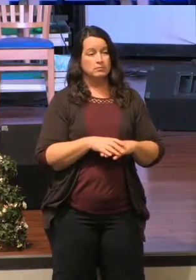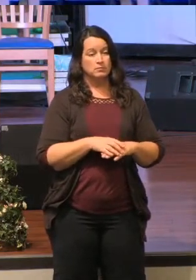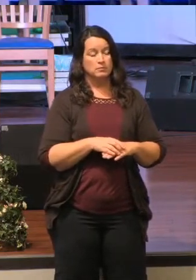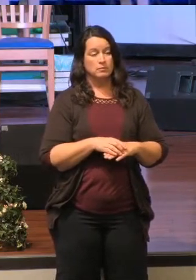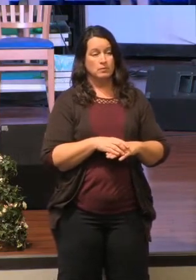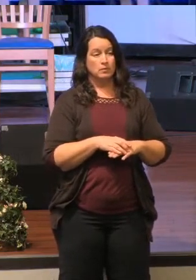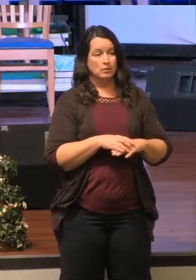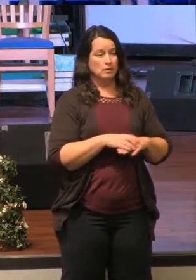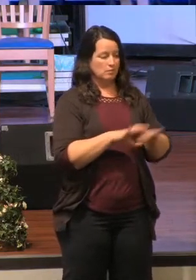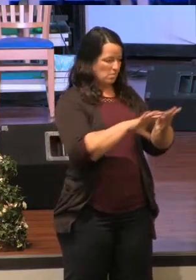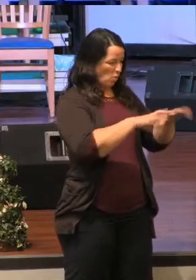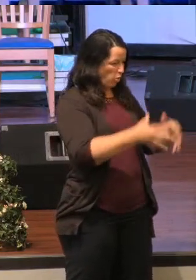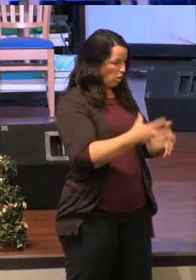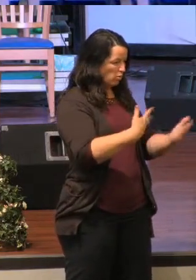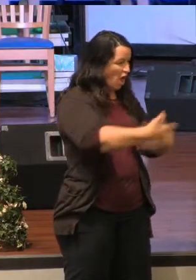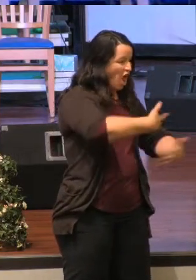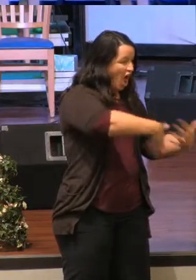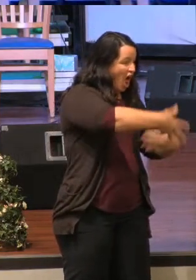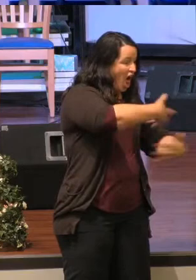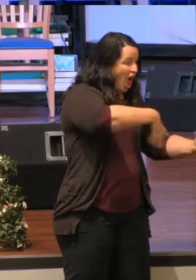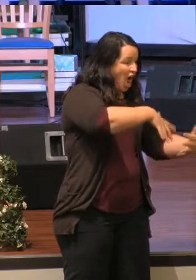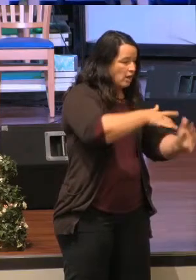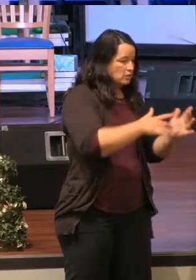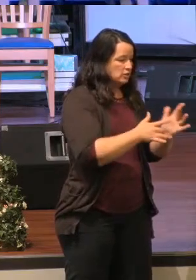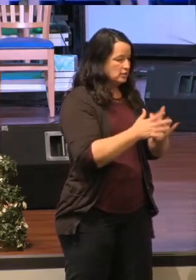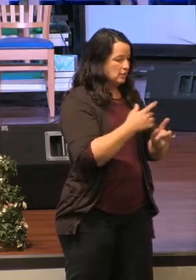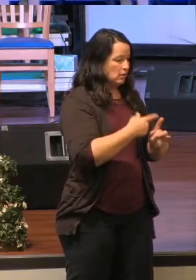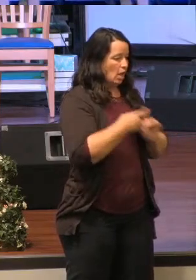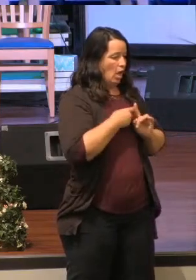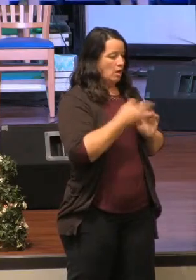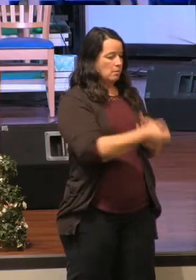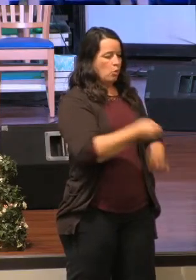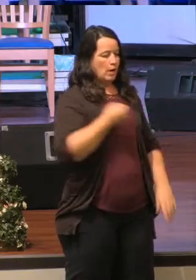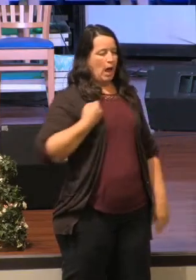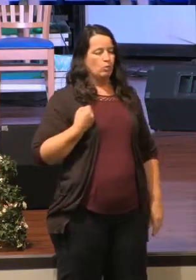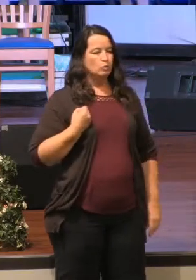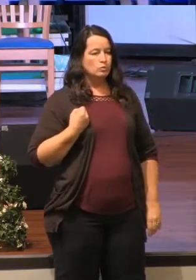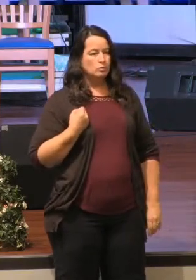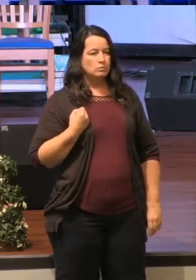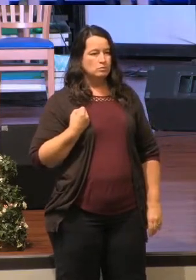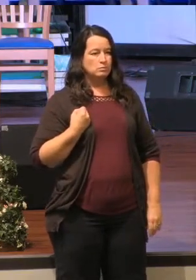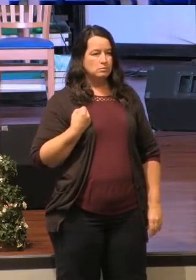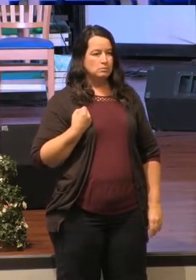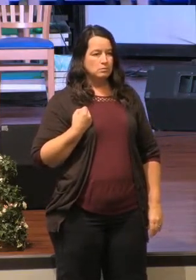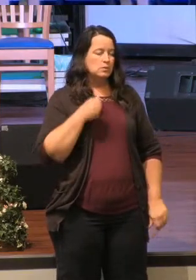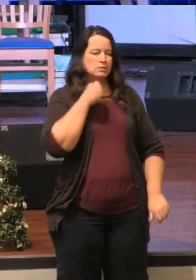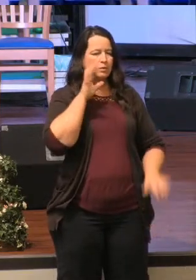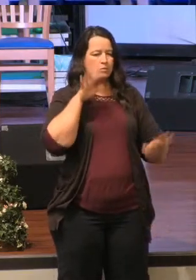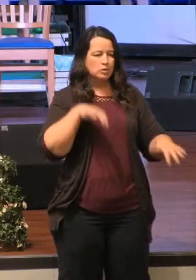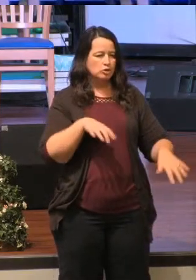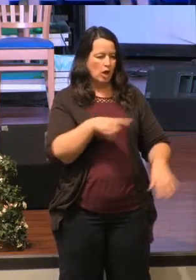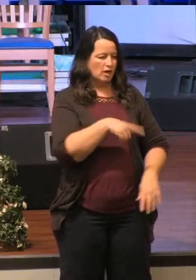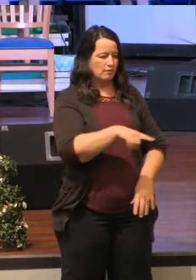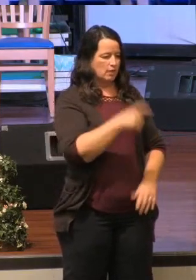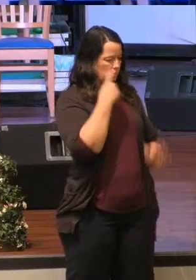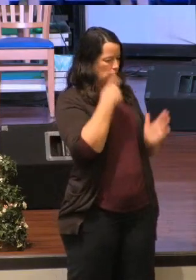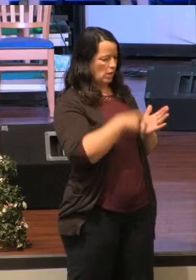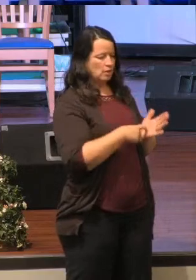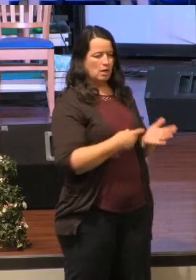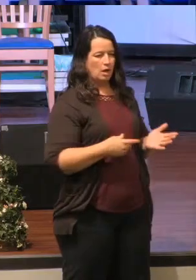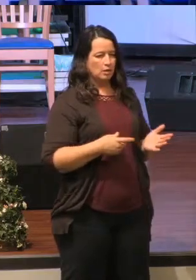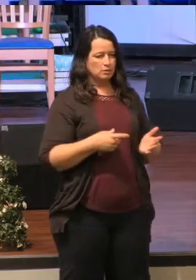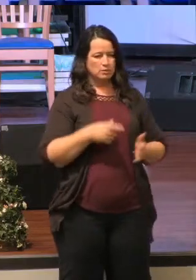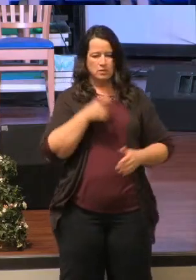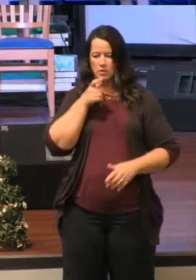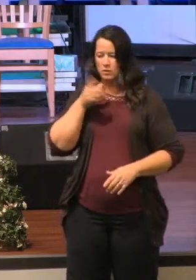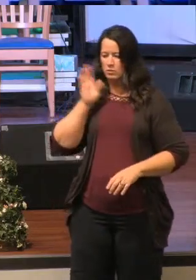the apostle of love says, you know, the world didn't know him. But don't be shocked that the world doesn't recognize God's kids. The world didn't even recognize God. He